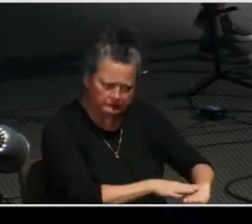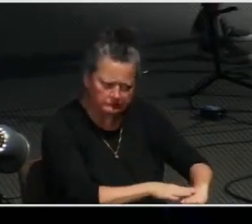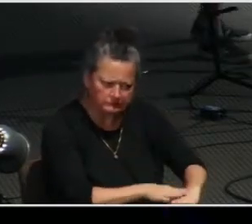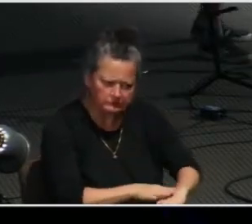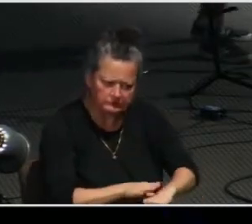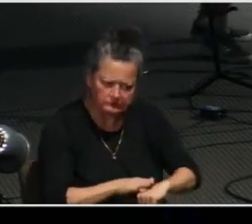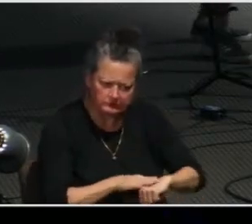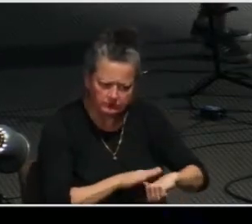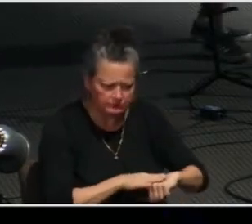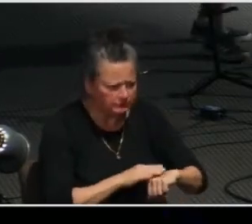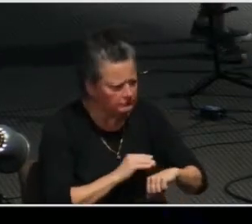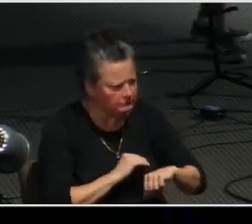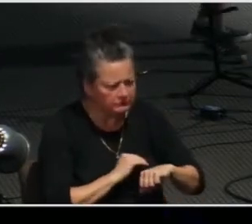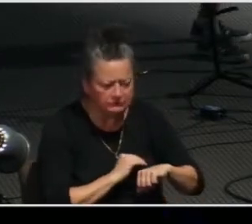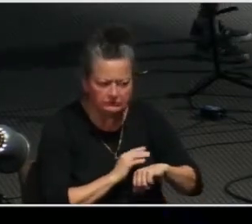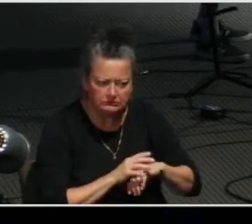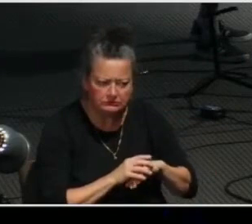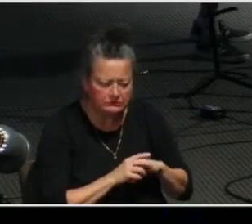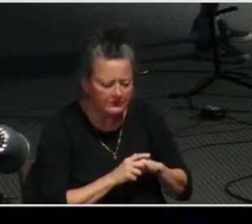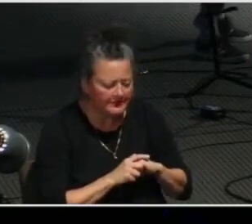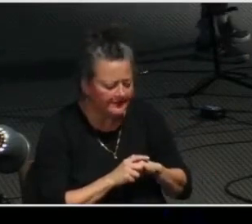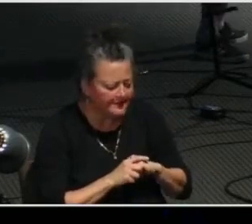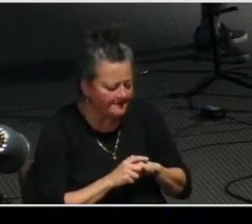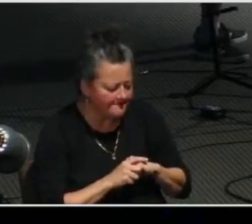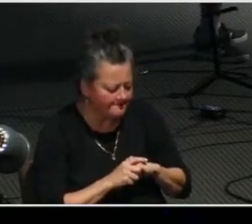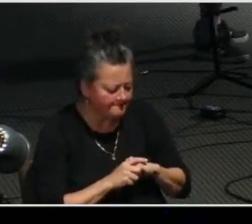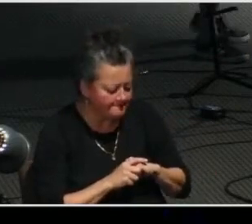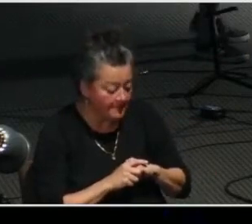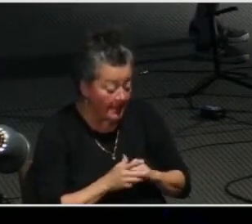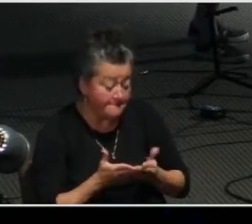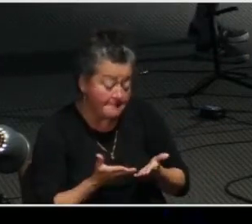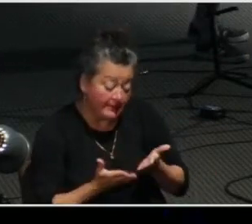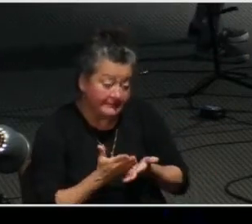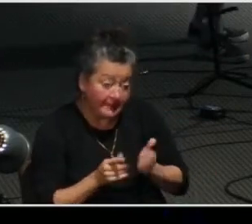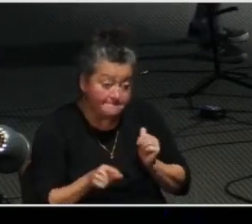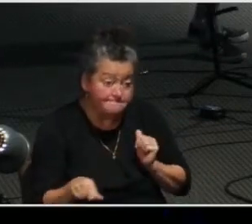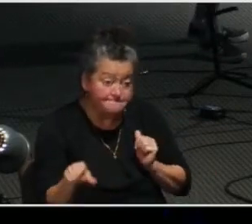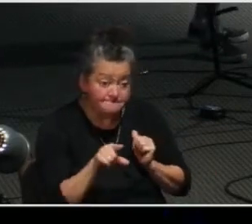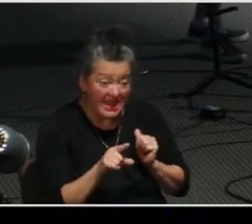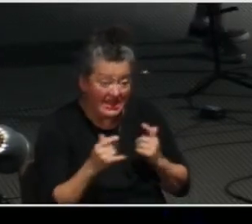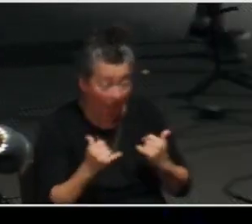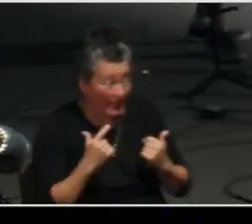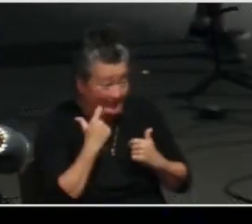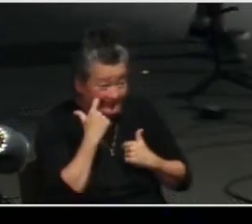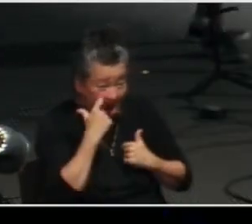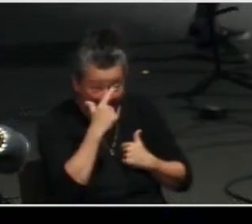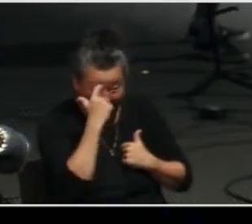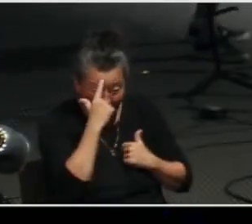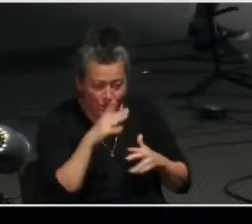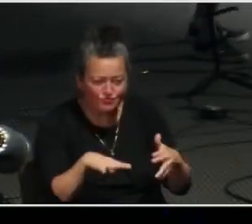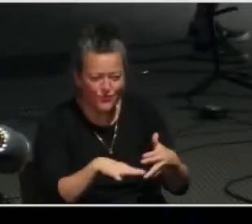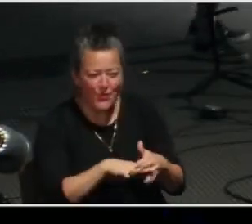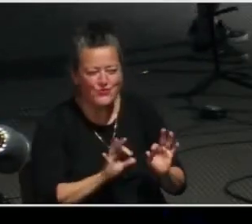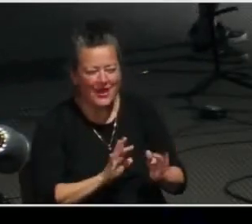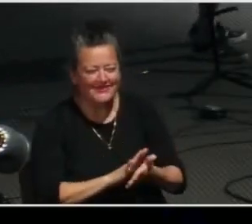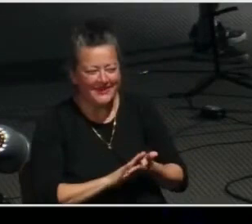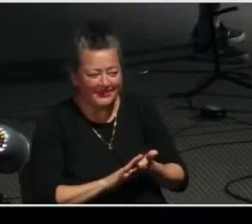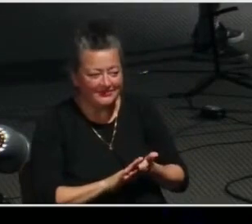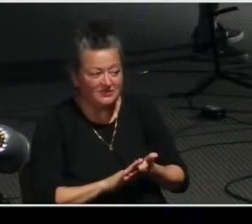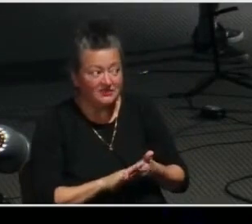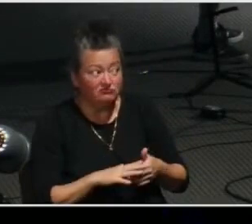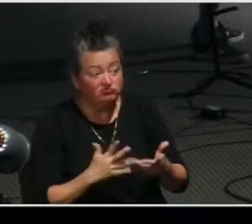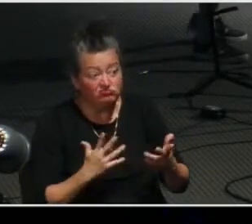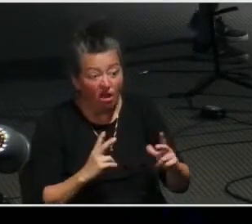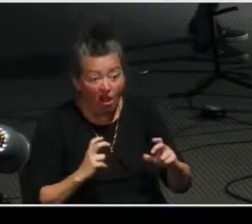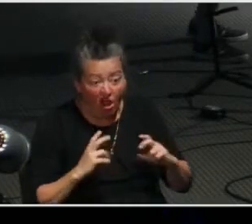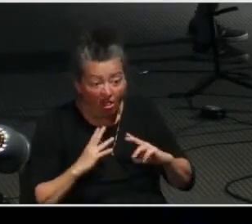there, maybe going back to school, going back to a class, facing a family member, whatever it is,